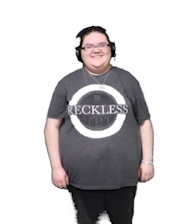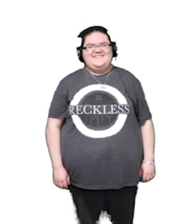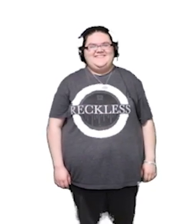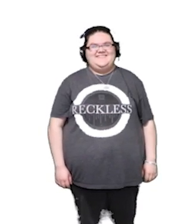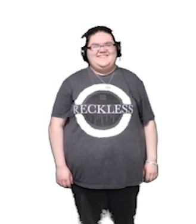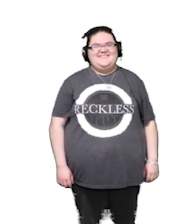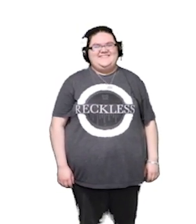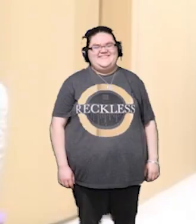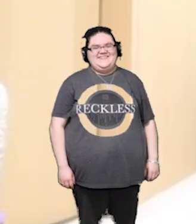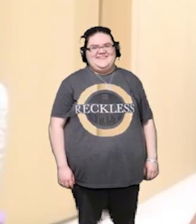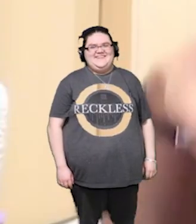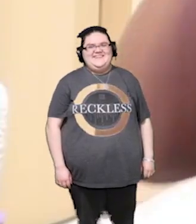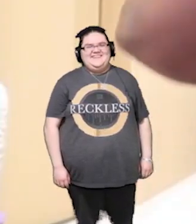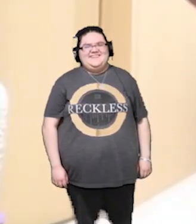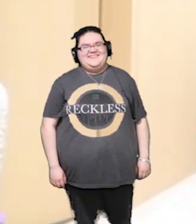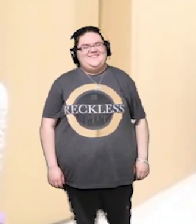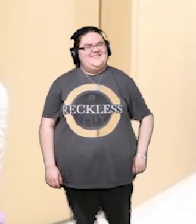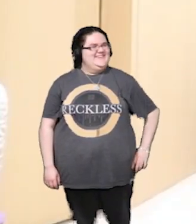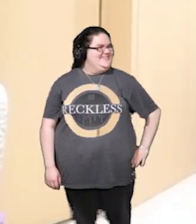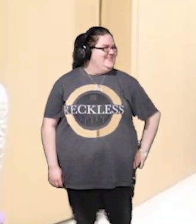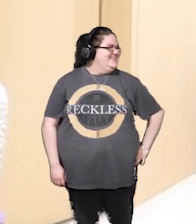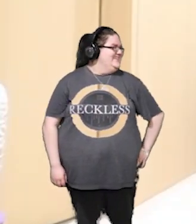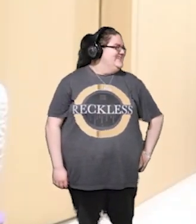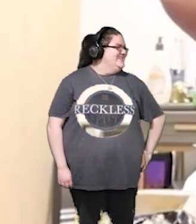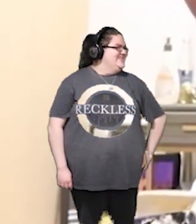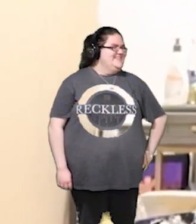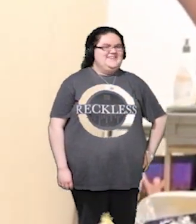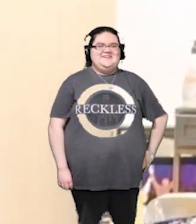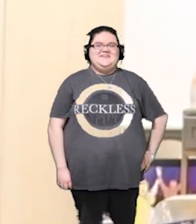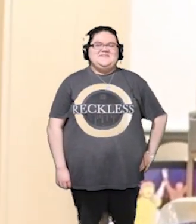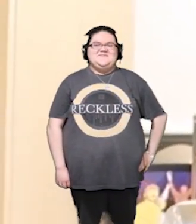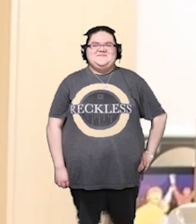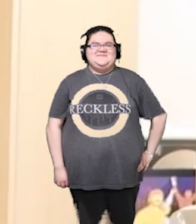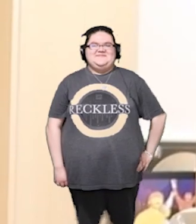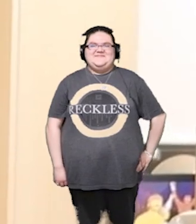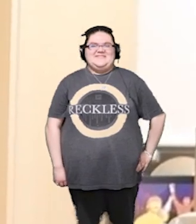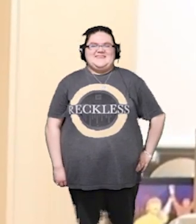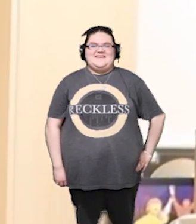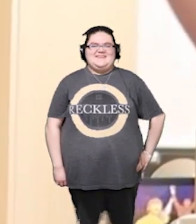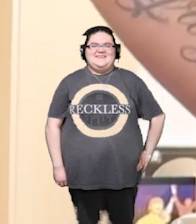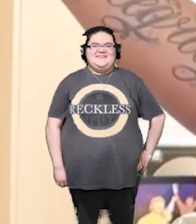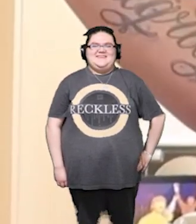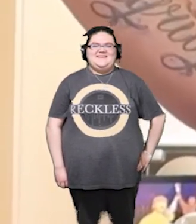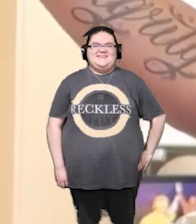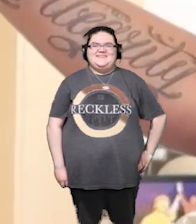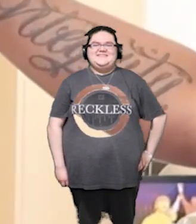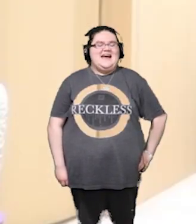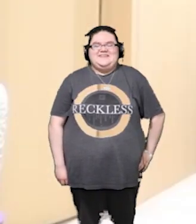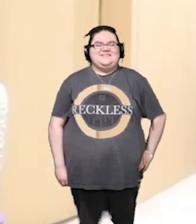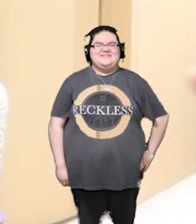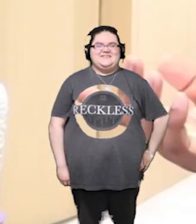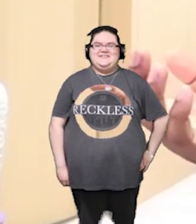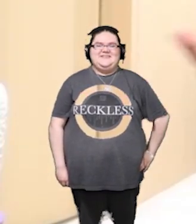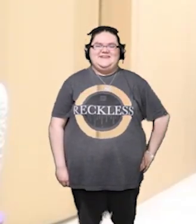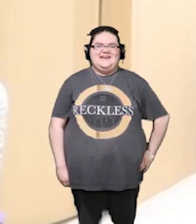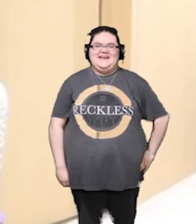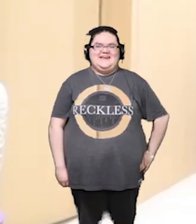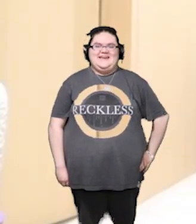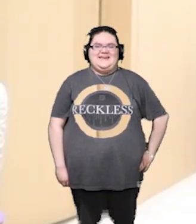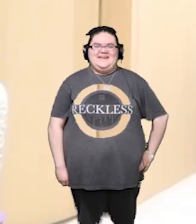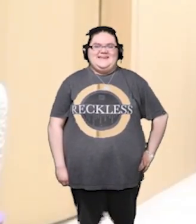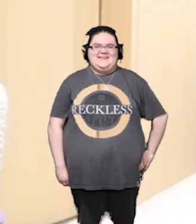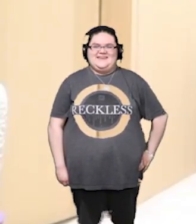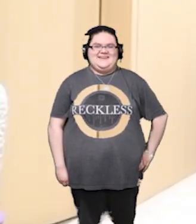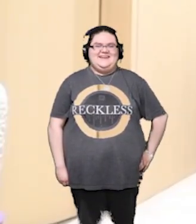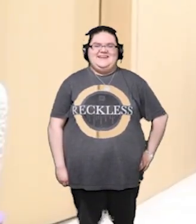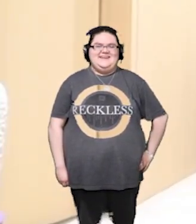hold on. Yeah. I'm doing... Oh my God. I thought it was a wind turbine. It's just a giant fan. Yeah, we're trying to create